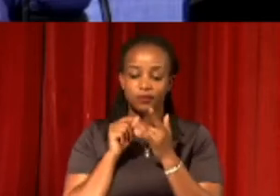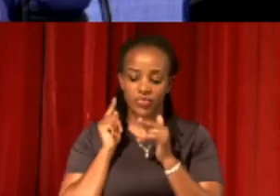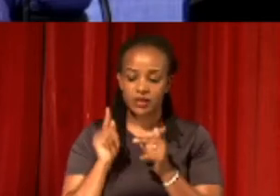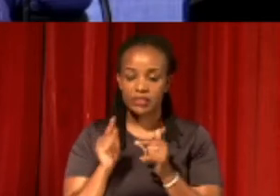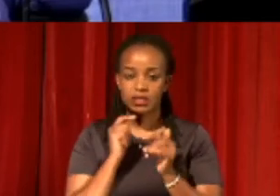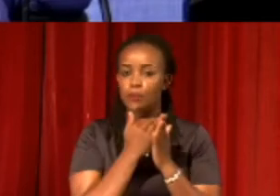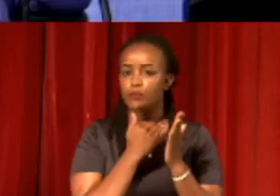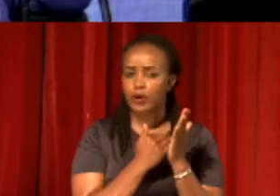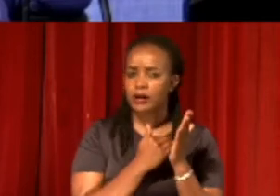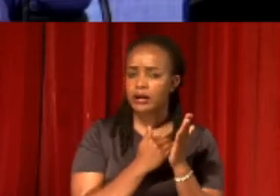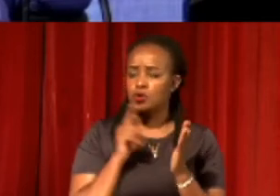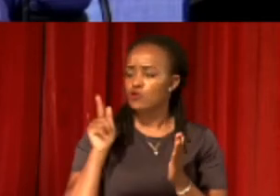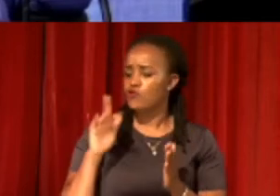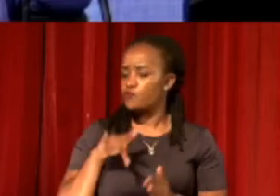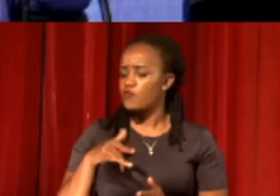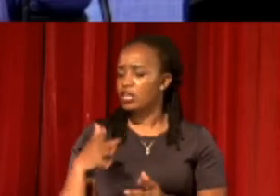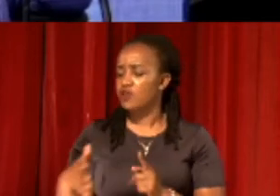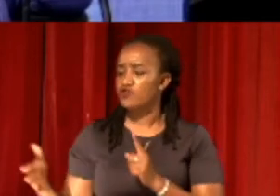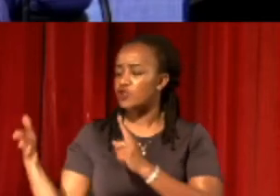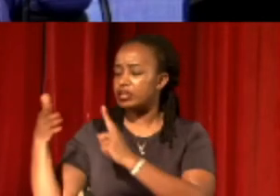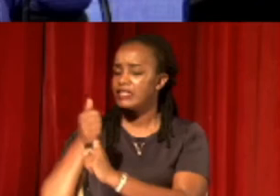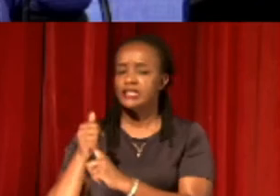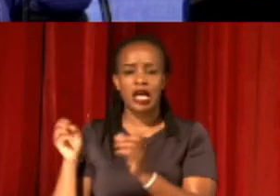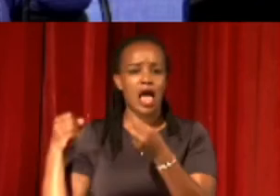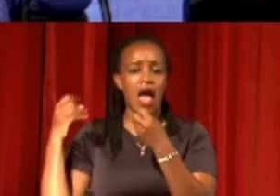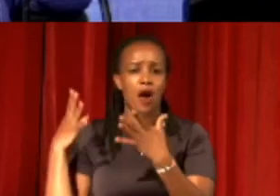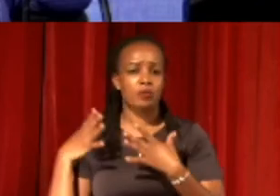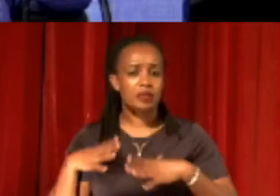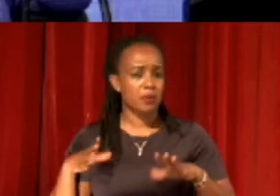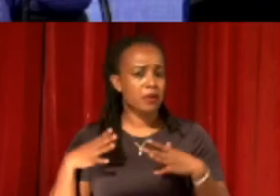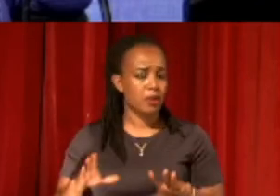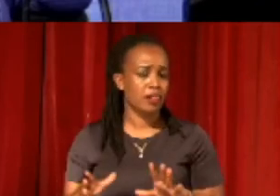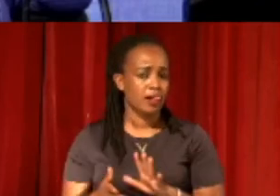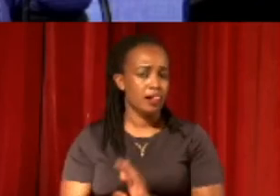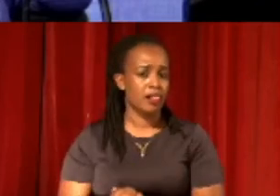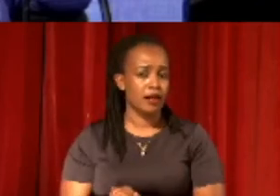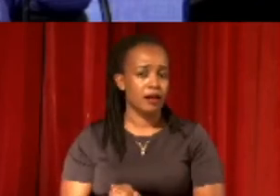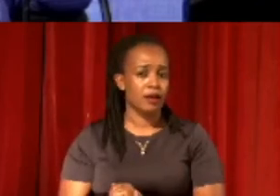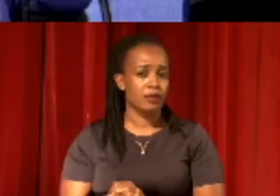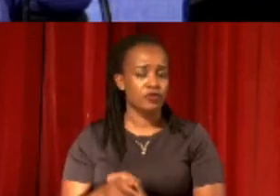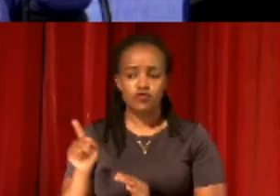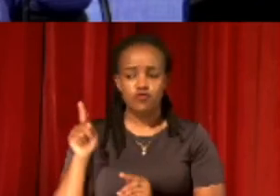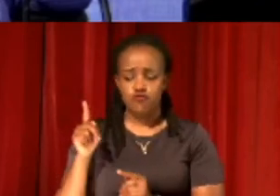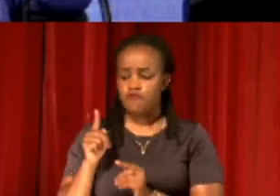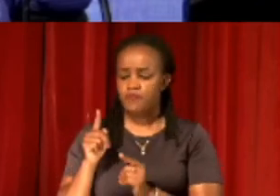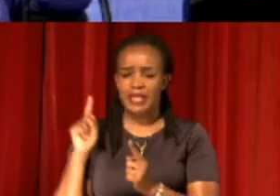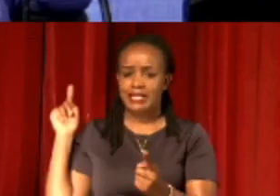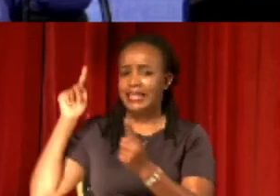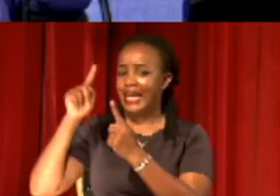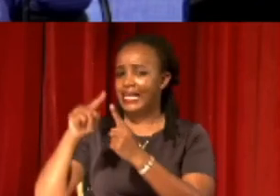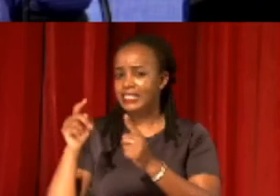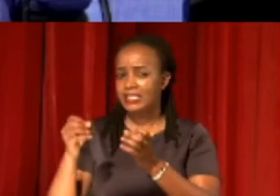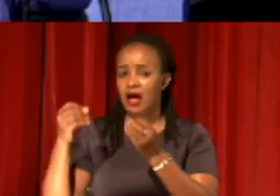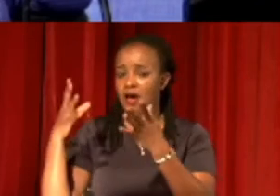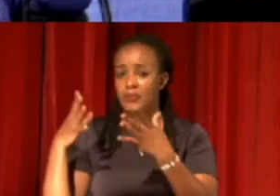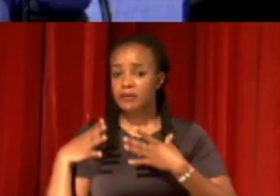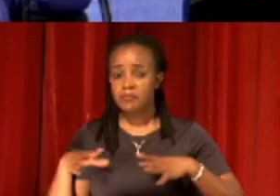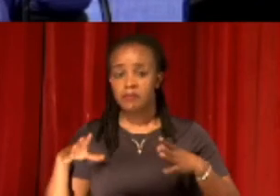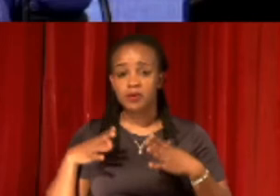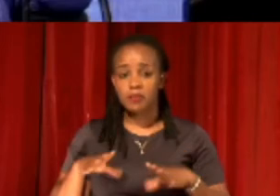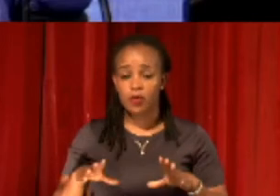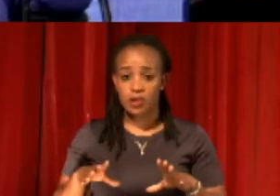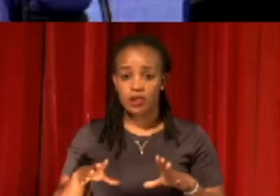think your reach, how wide do you think your reach is going to be in terms of numbers? What's your reach in terms of, in terms of the